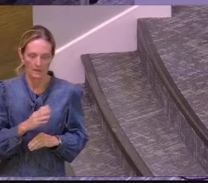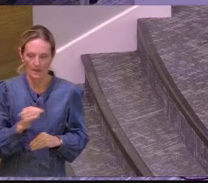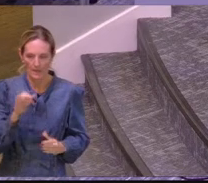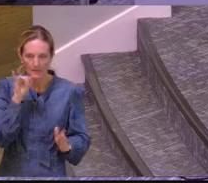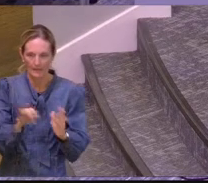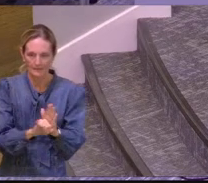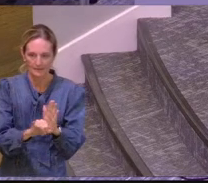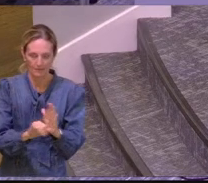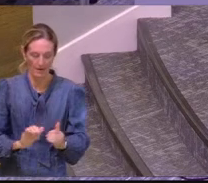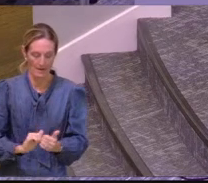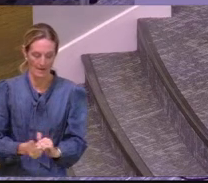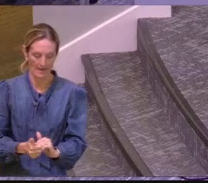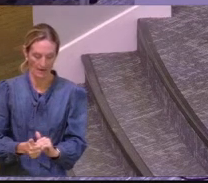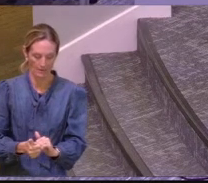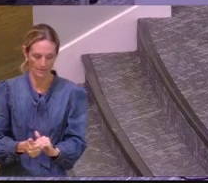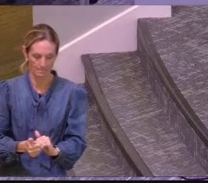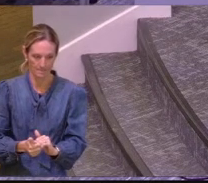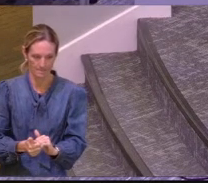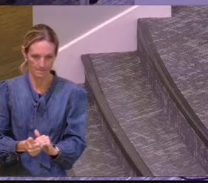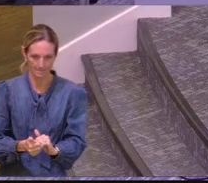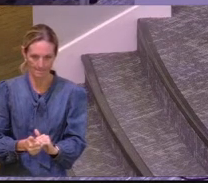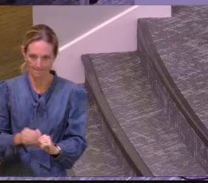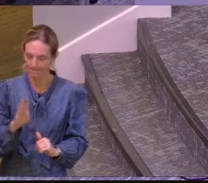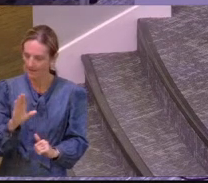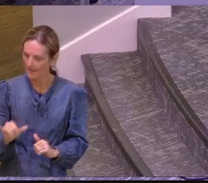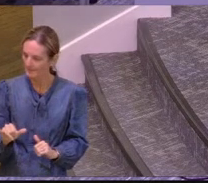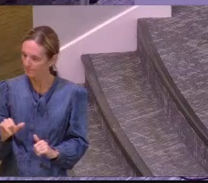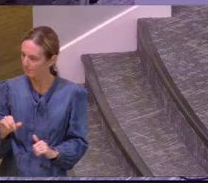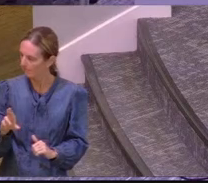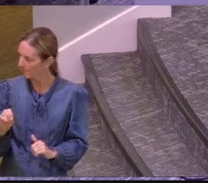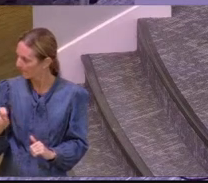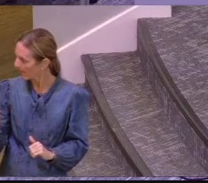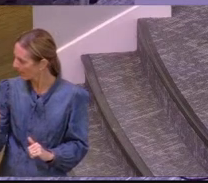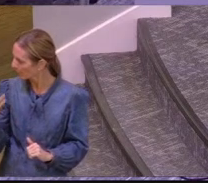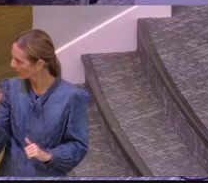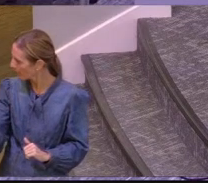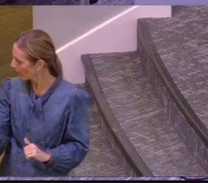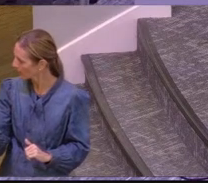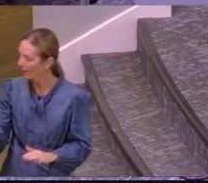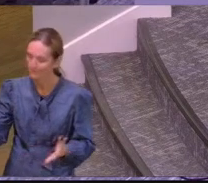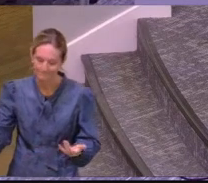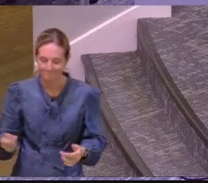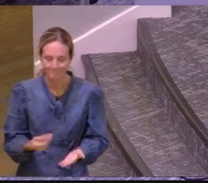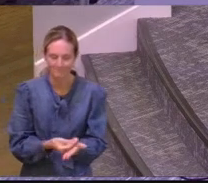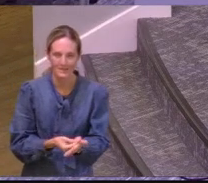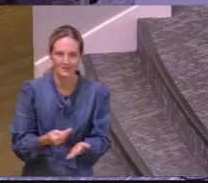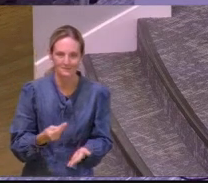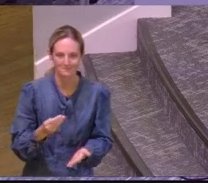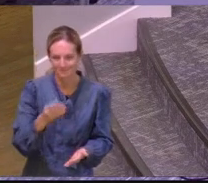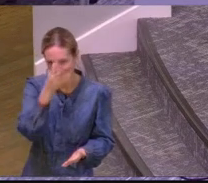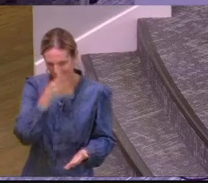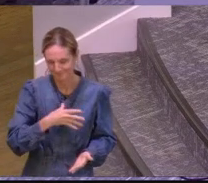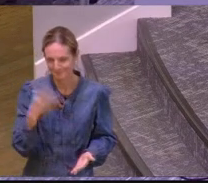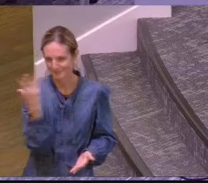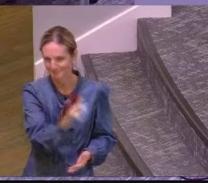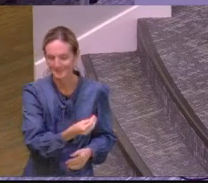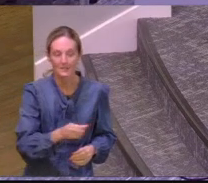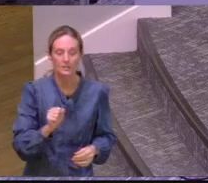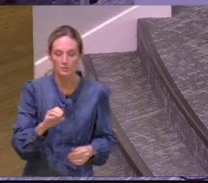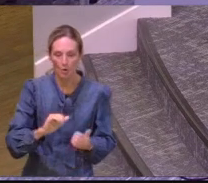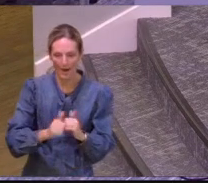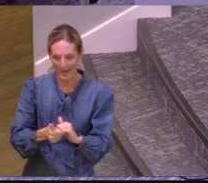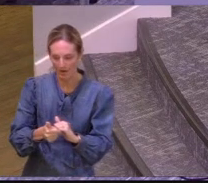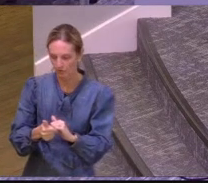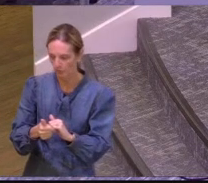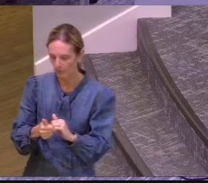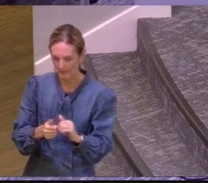identify how, I think Ms. Byron gone, so he has heart attacks when we talk about money. So like, how do we direct funding? You know,